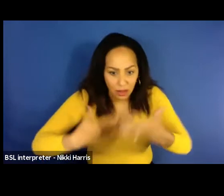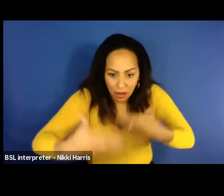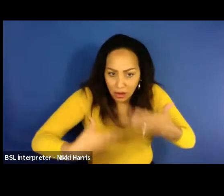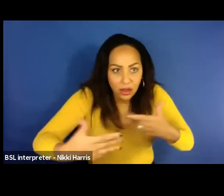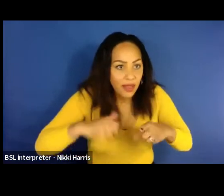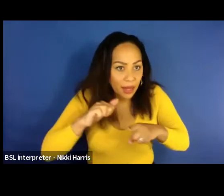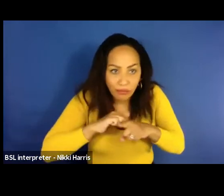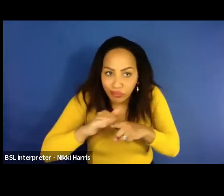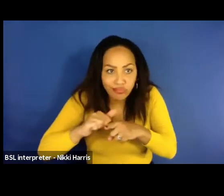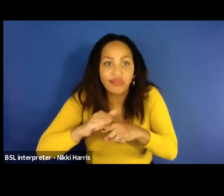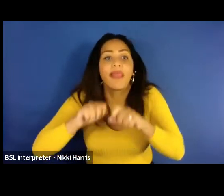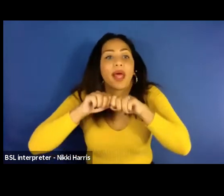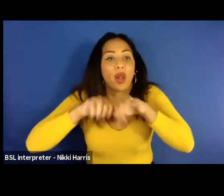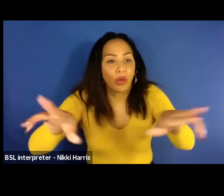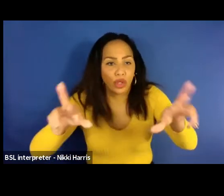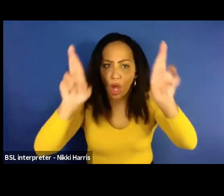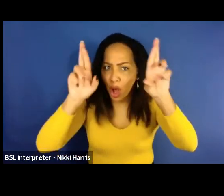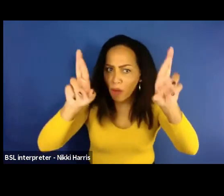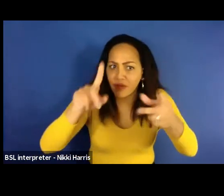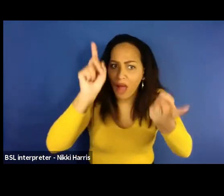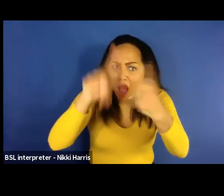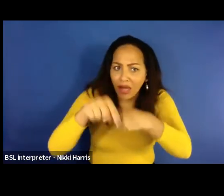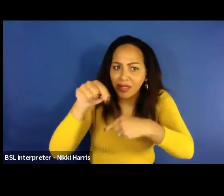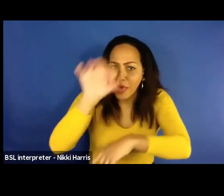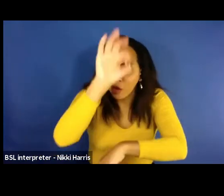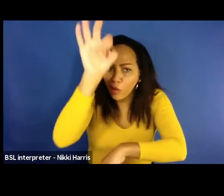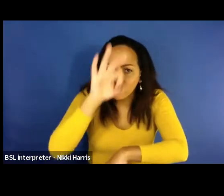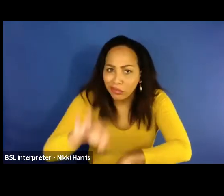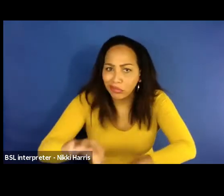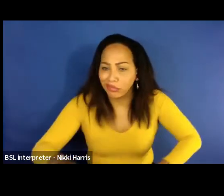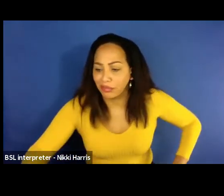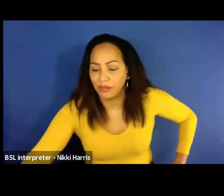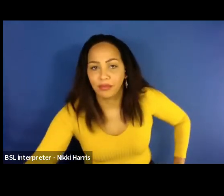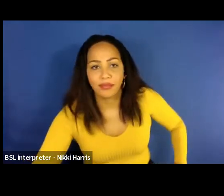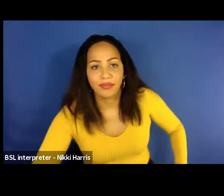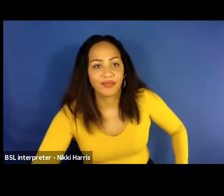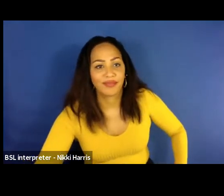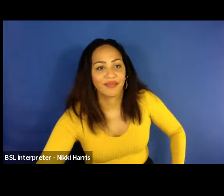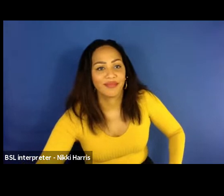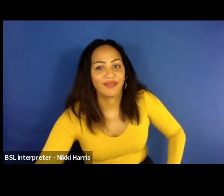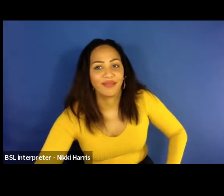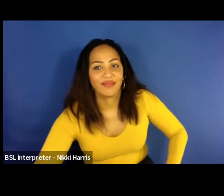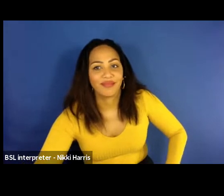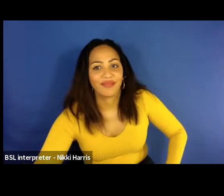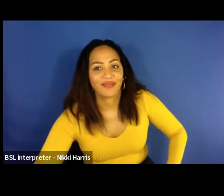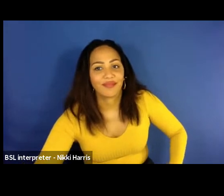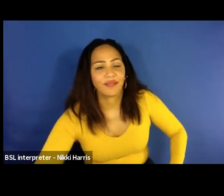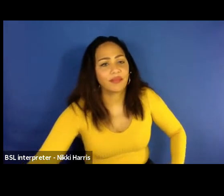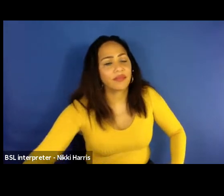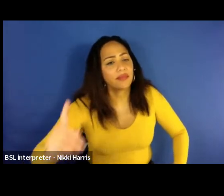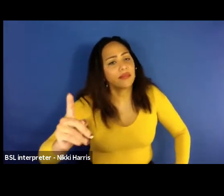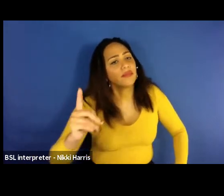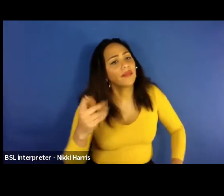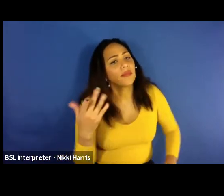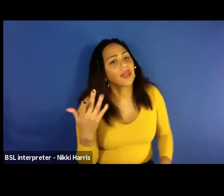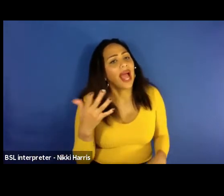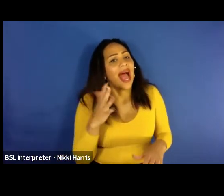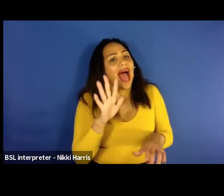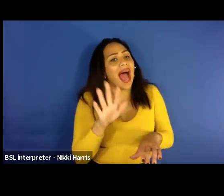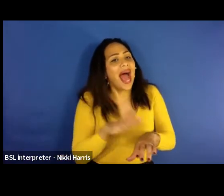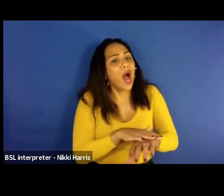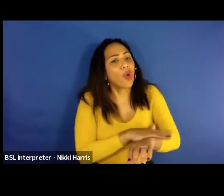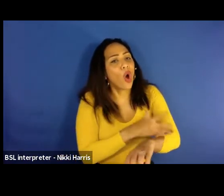hopefully that helped answer that question. How long would you persevere on an idea before pivoting on something else?